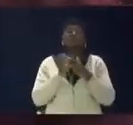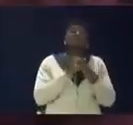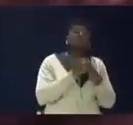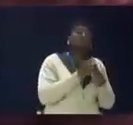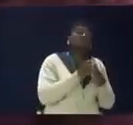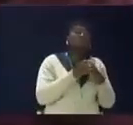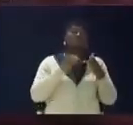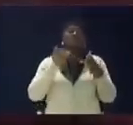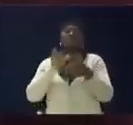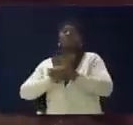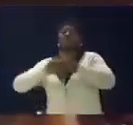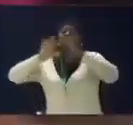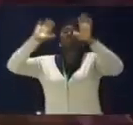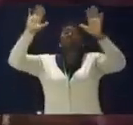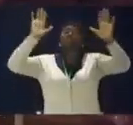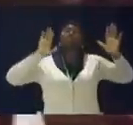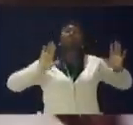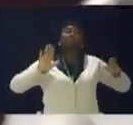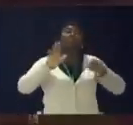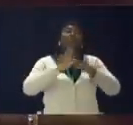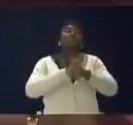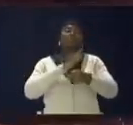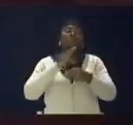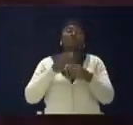That wonderful name.